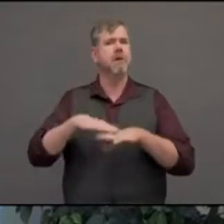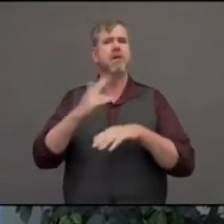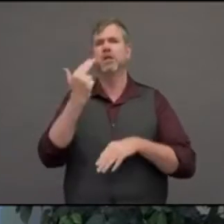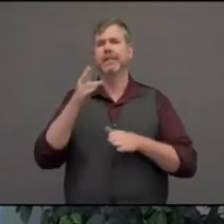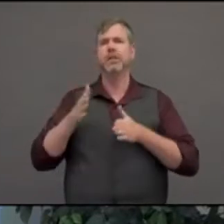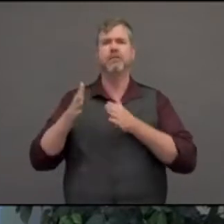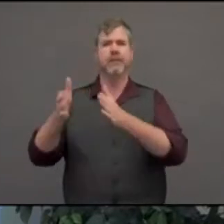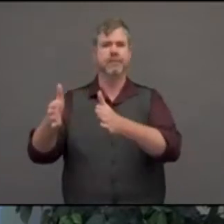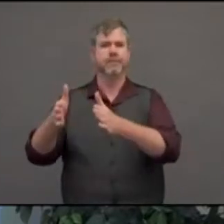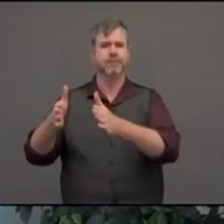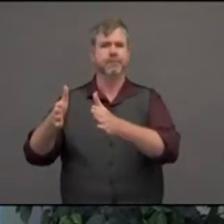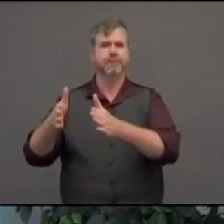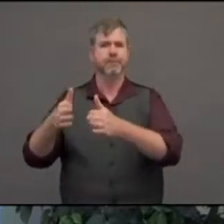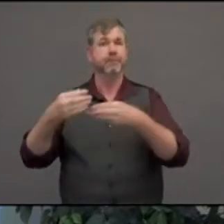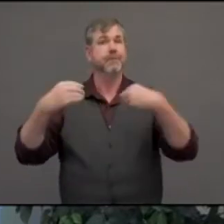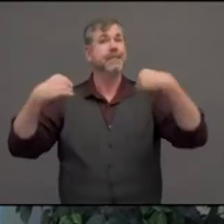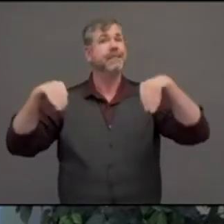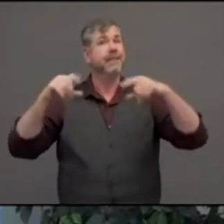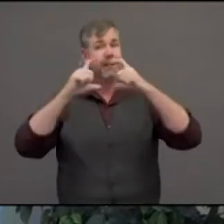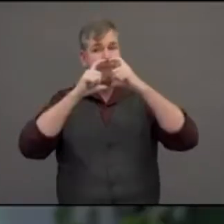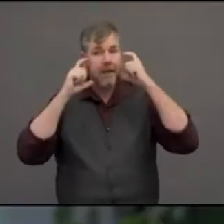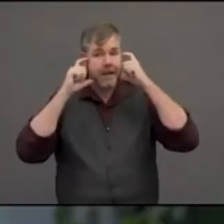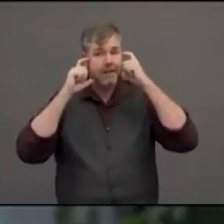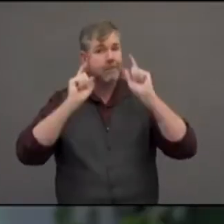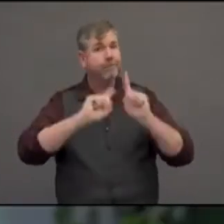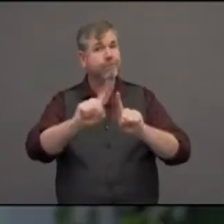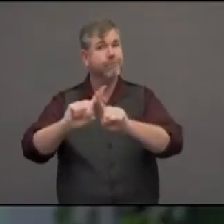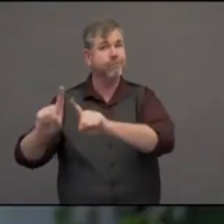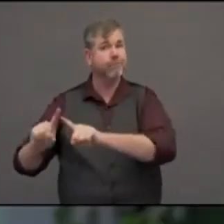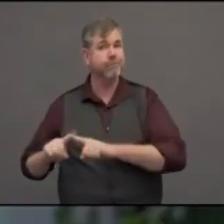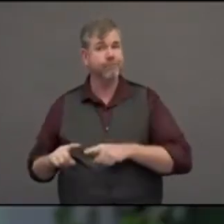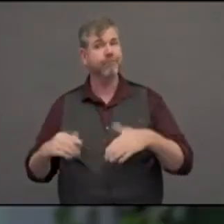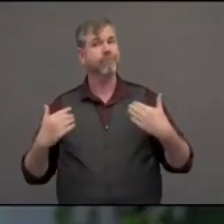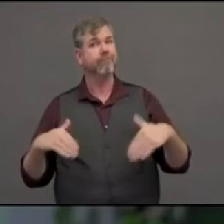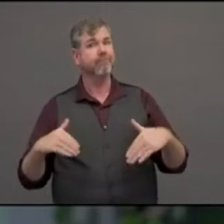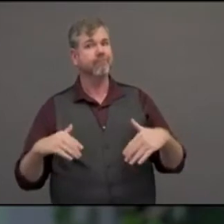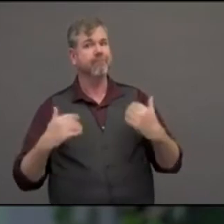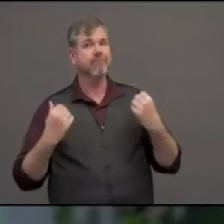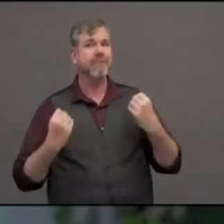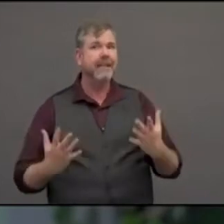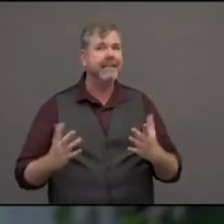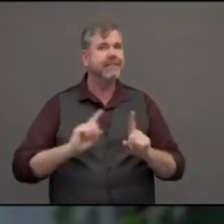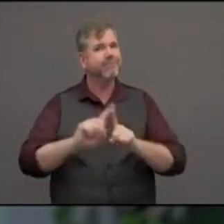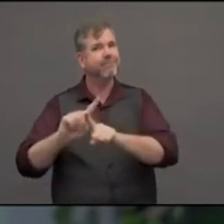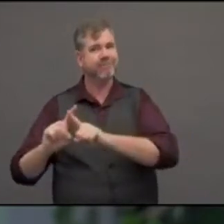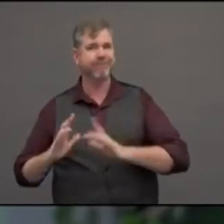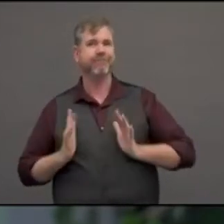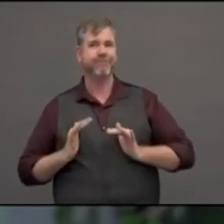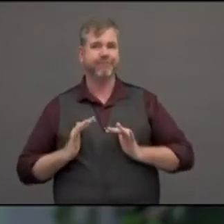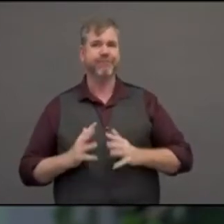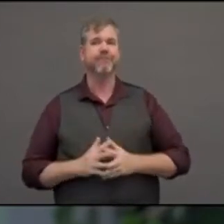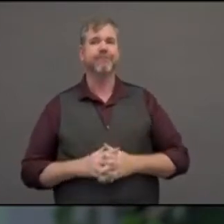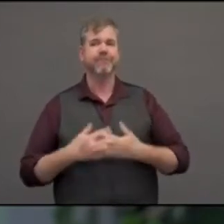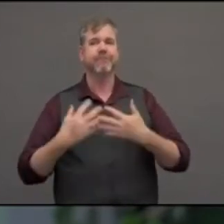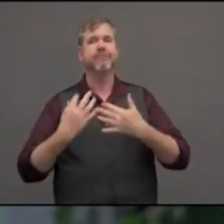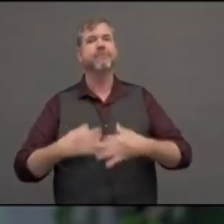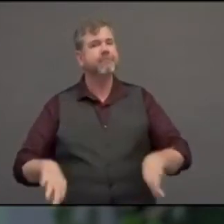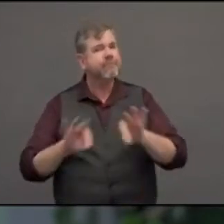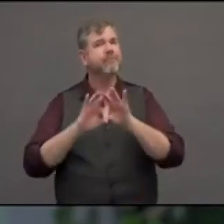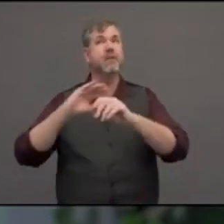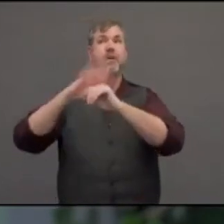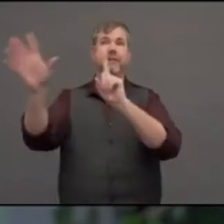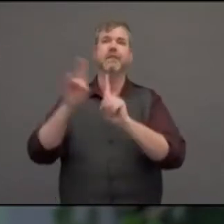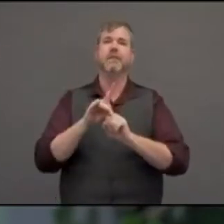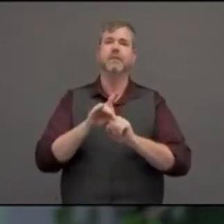to look at the bright side of this to get us through this time and slow the spread. So I mentioned earlier that you are in charge